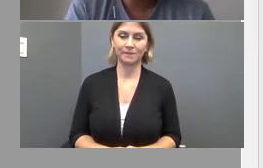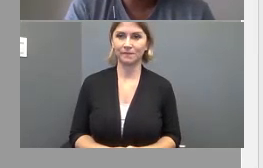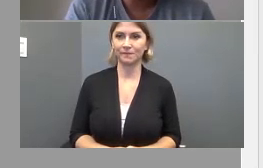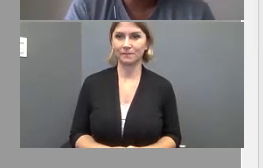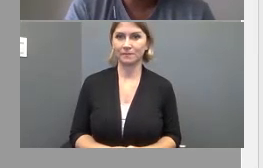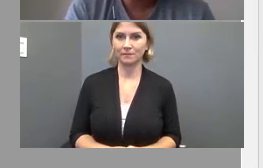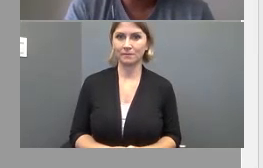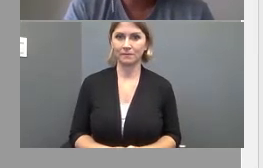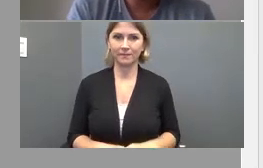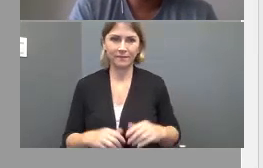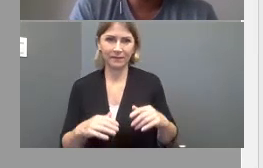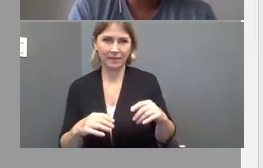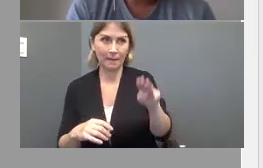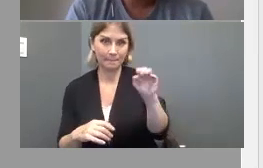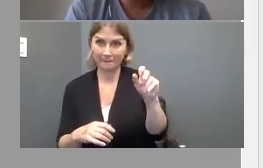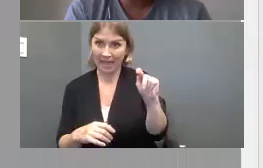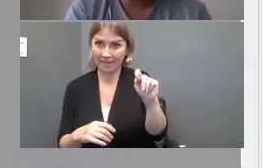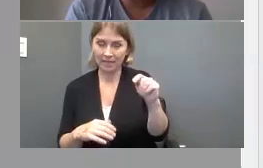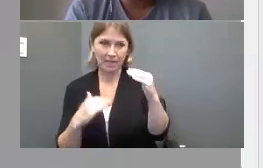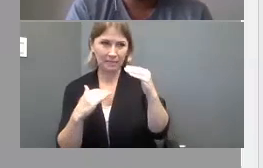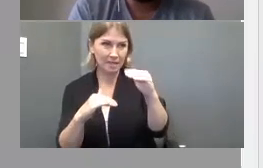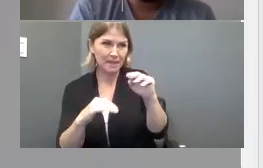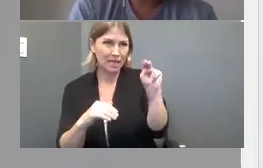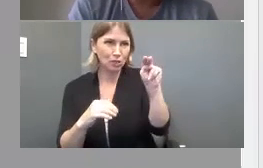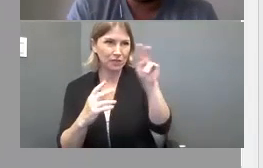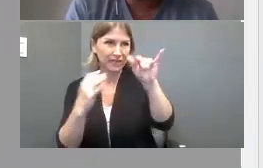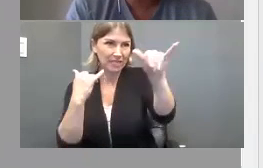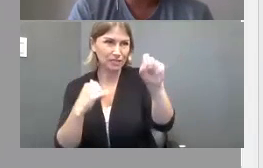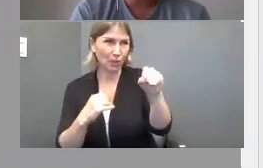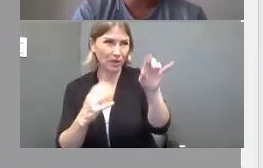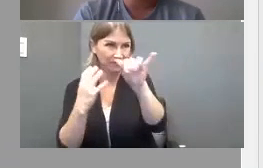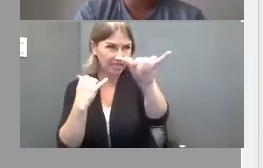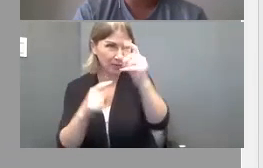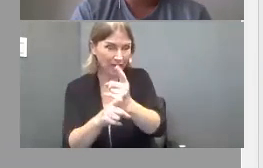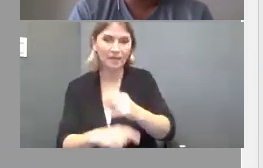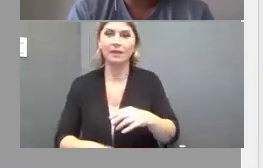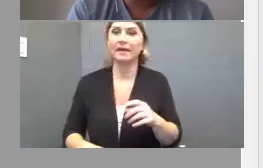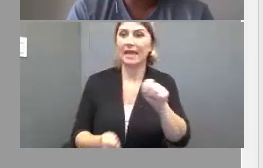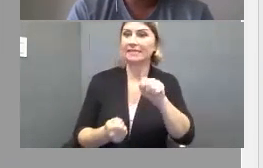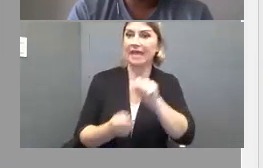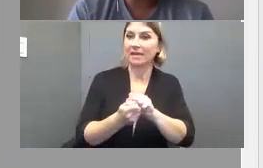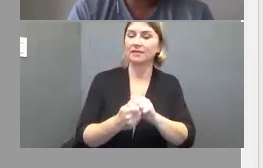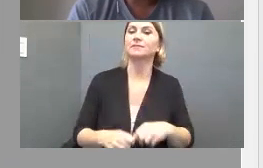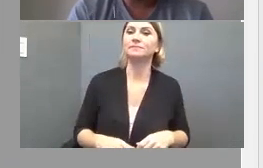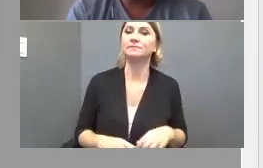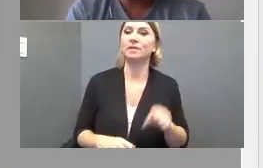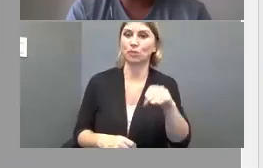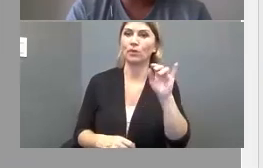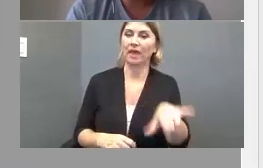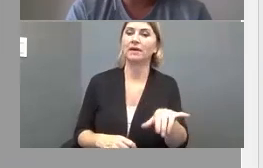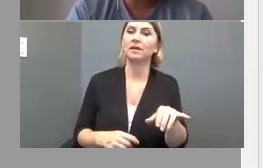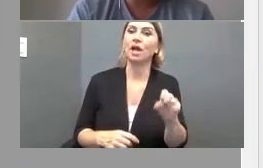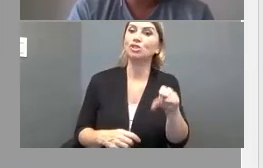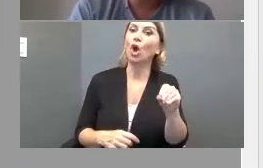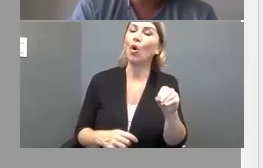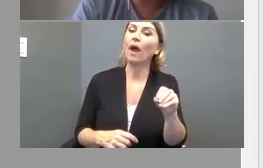I mean, the limit as n goes to infinity would be infinity, right? Exactly, because this does not converge, right? Right. However,